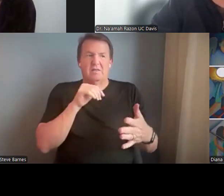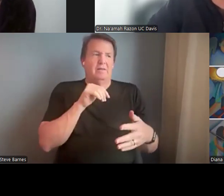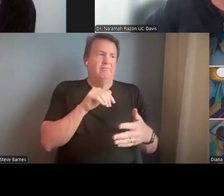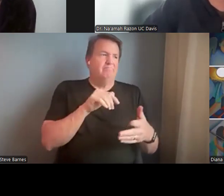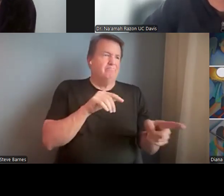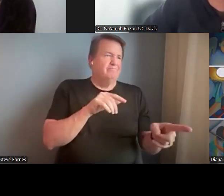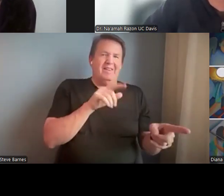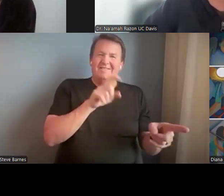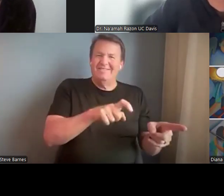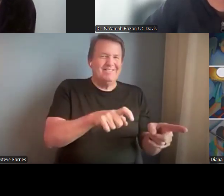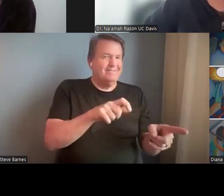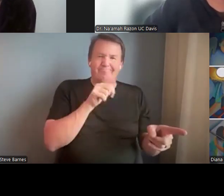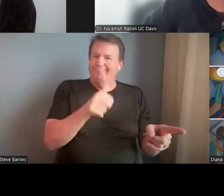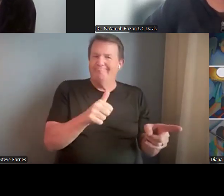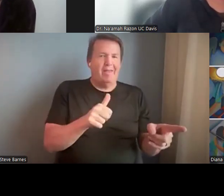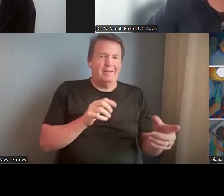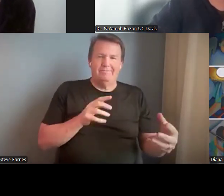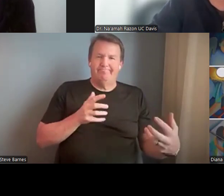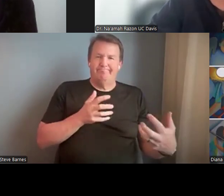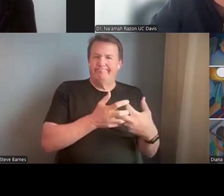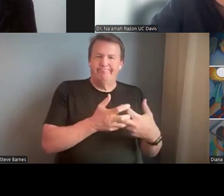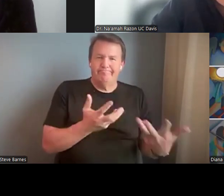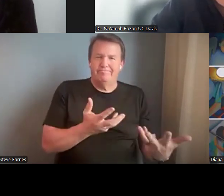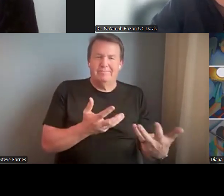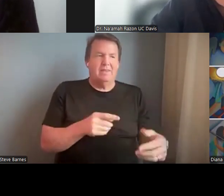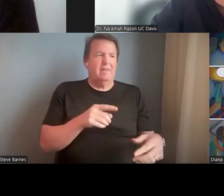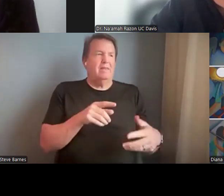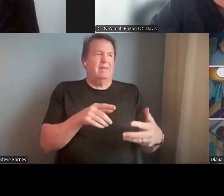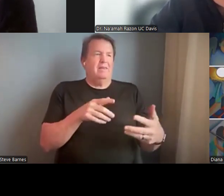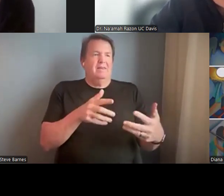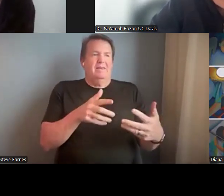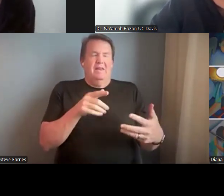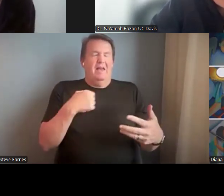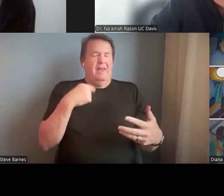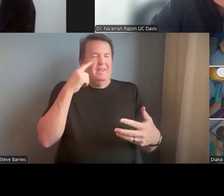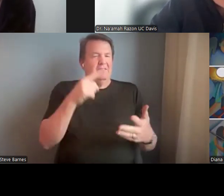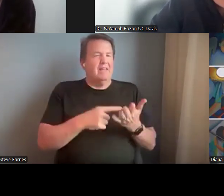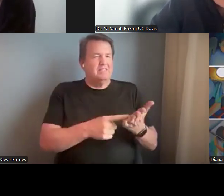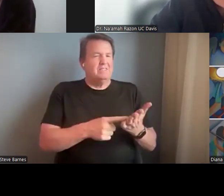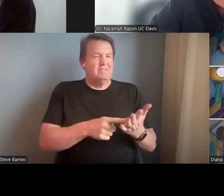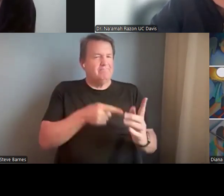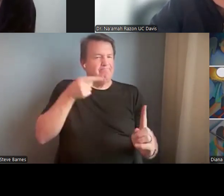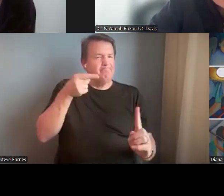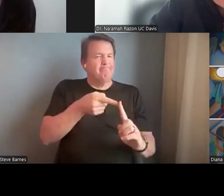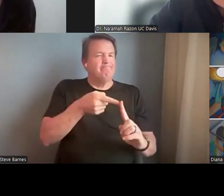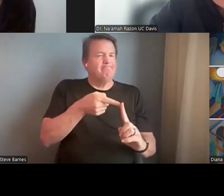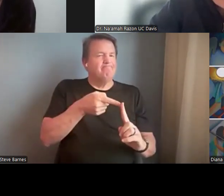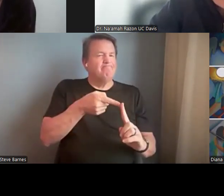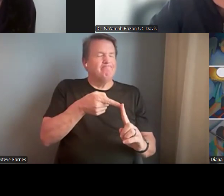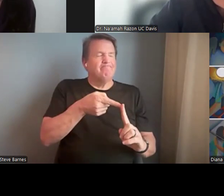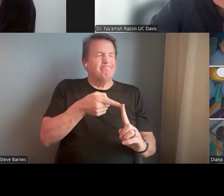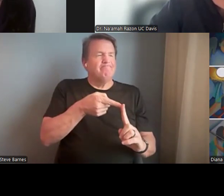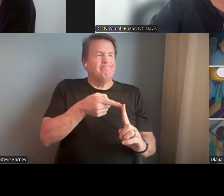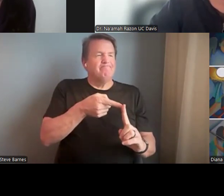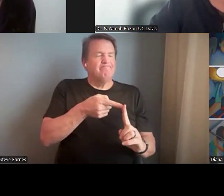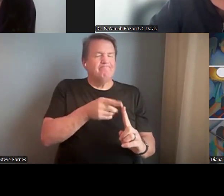The lack of services or need to improve them is right on point. And this topic is very near and dear